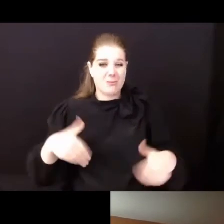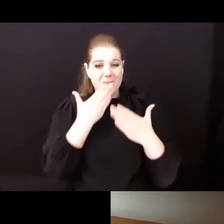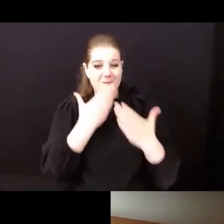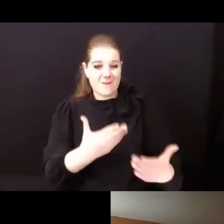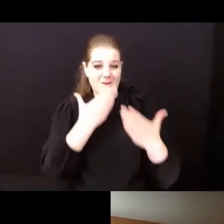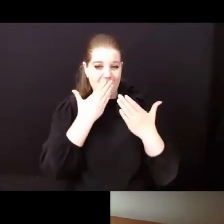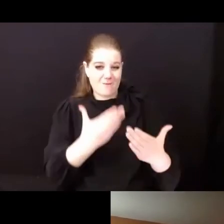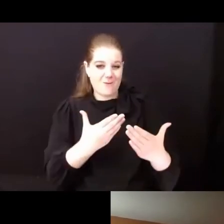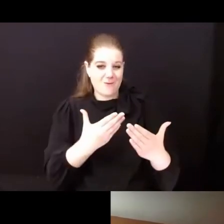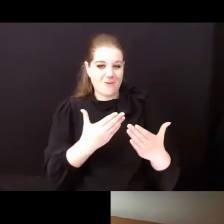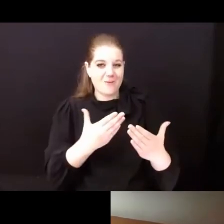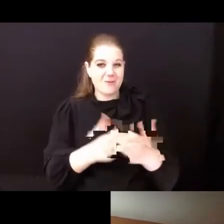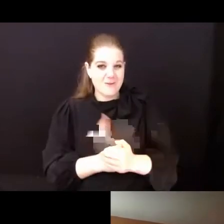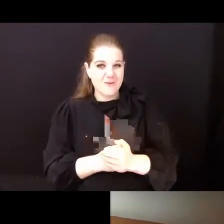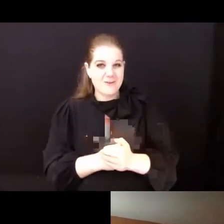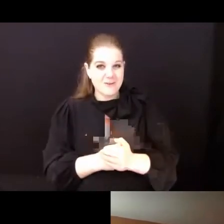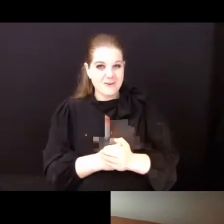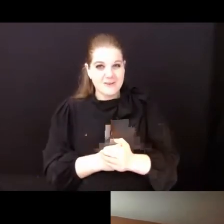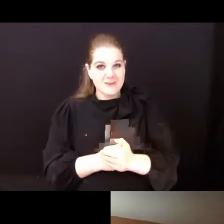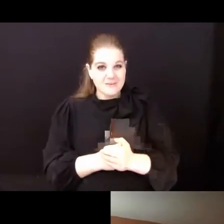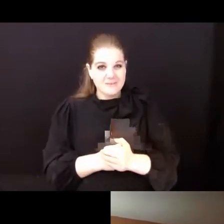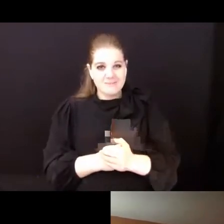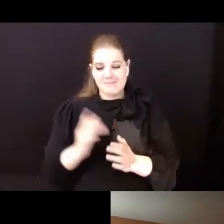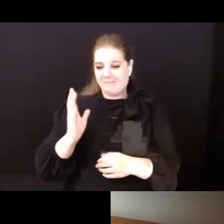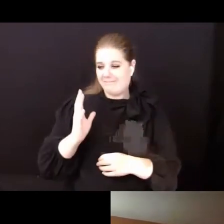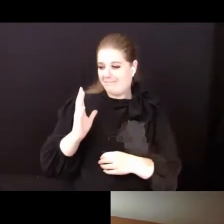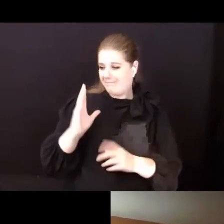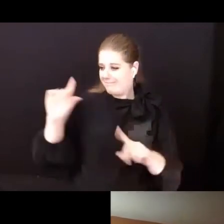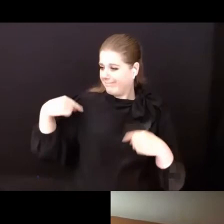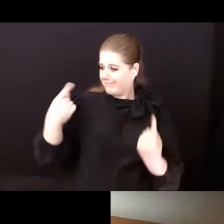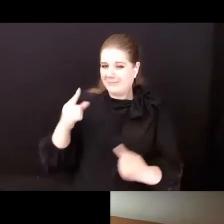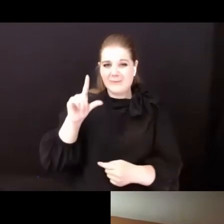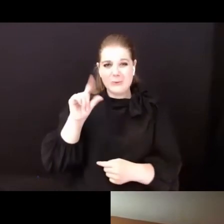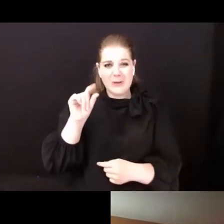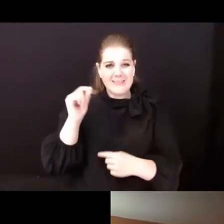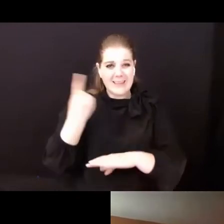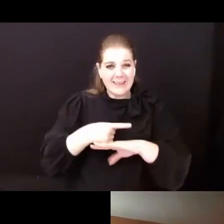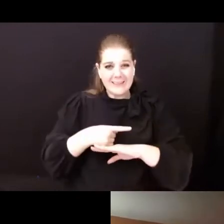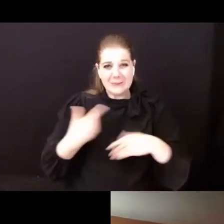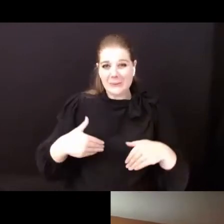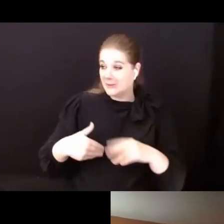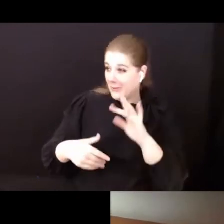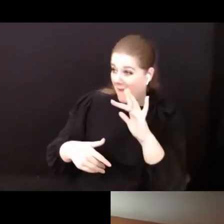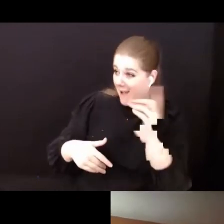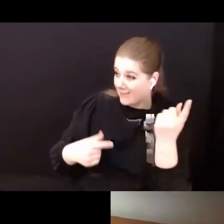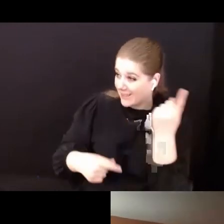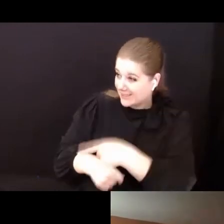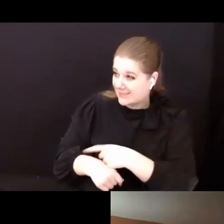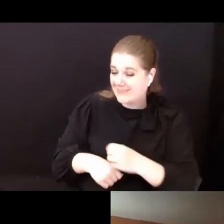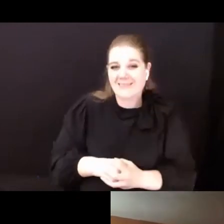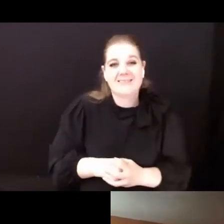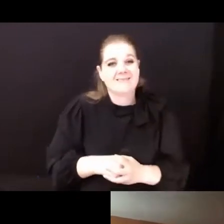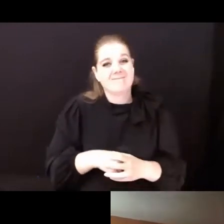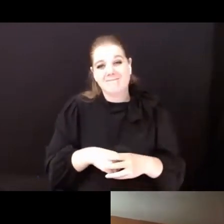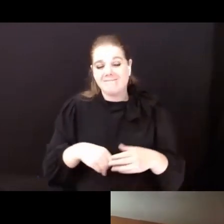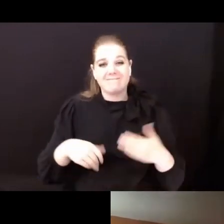this, the past 20 some odd days. 25 days. And I would just